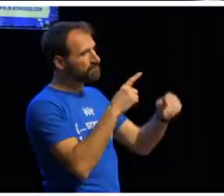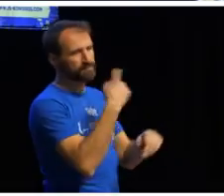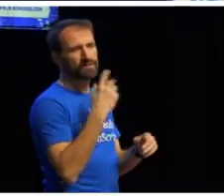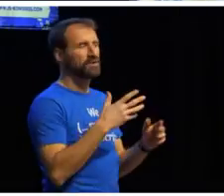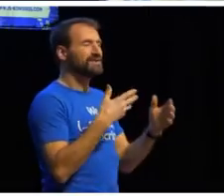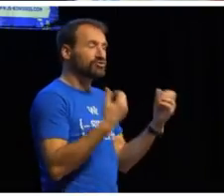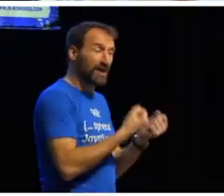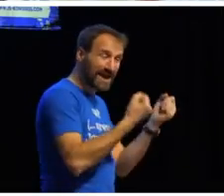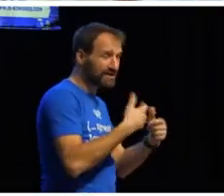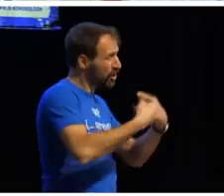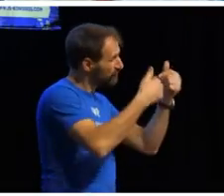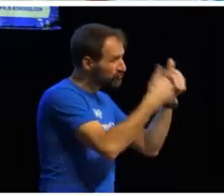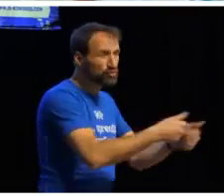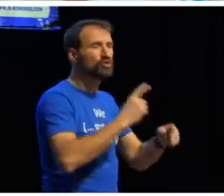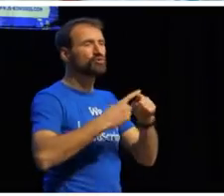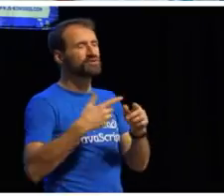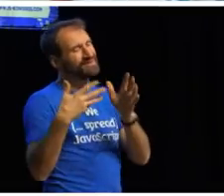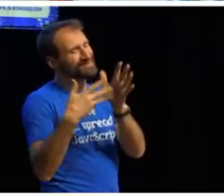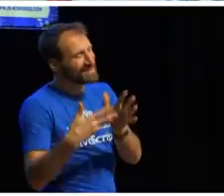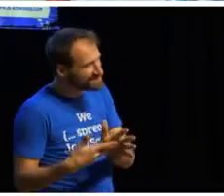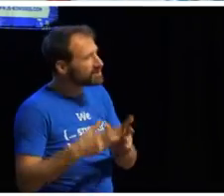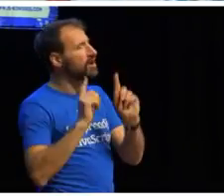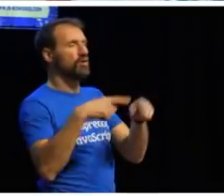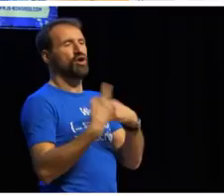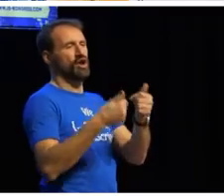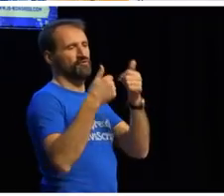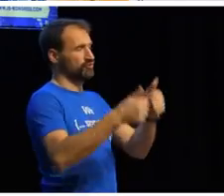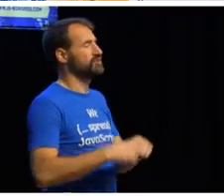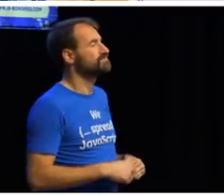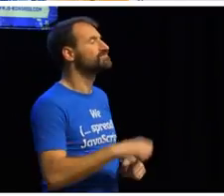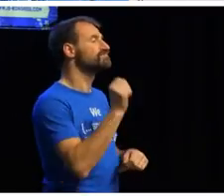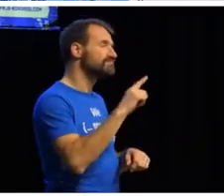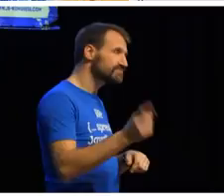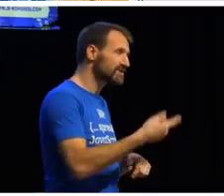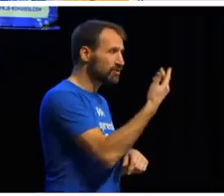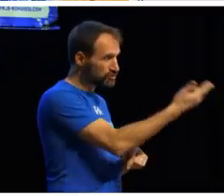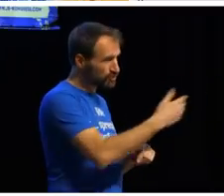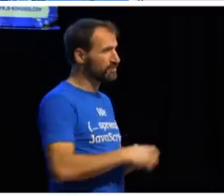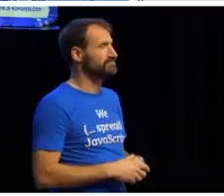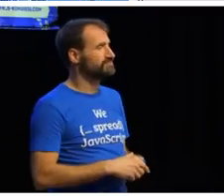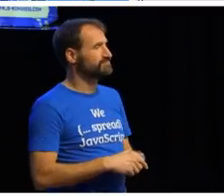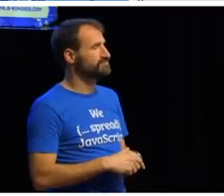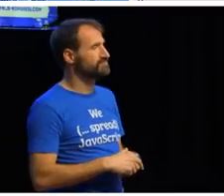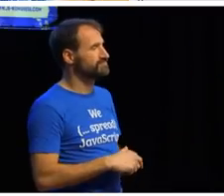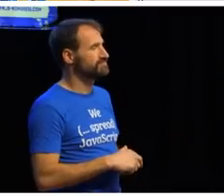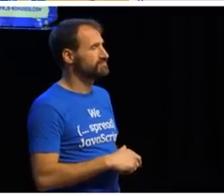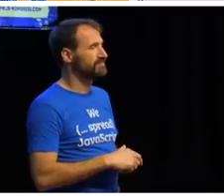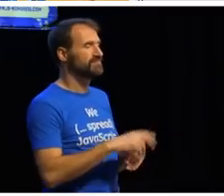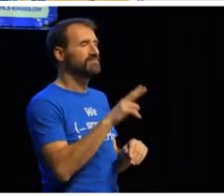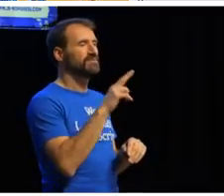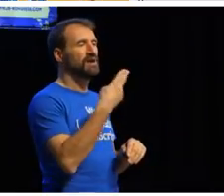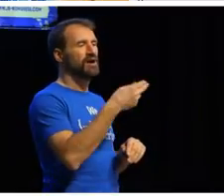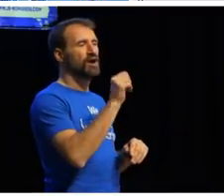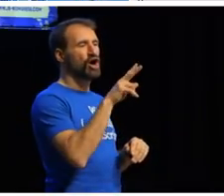data. Good stuff. You can also like hover over the thing, and then you see what each